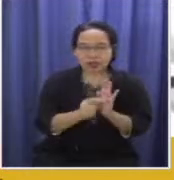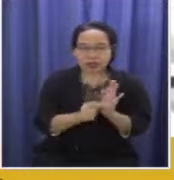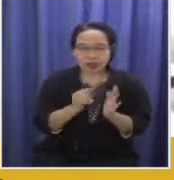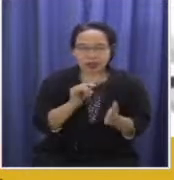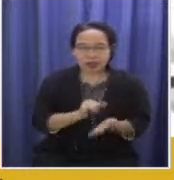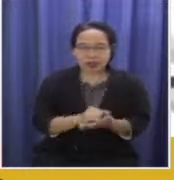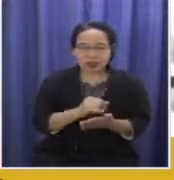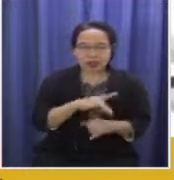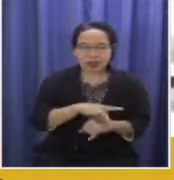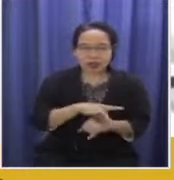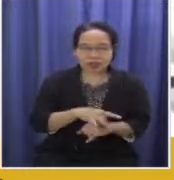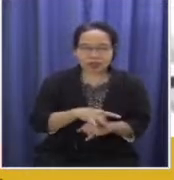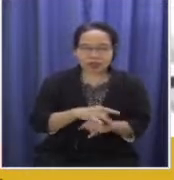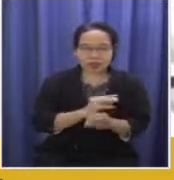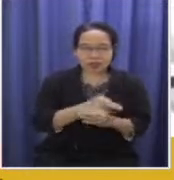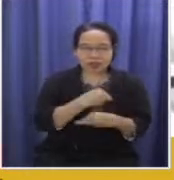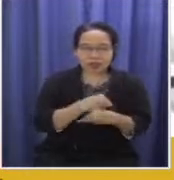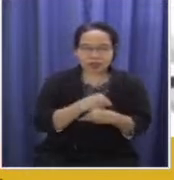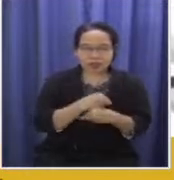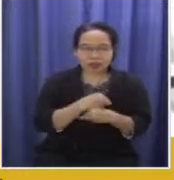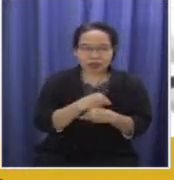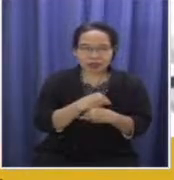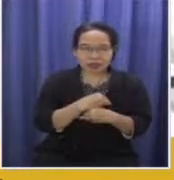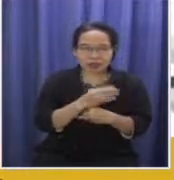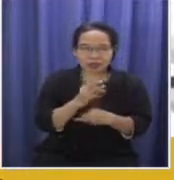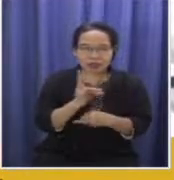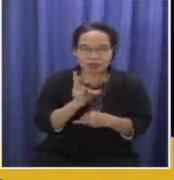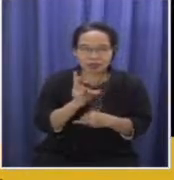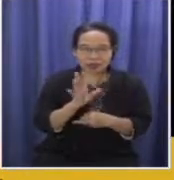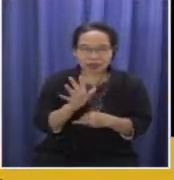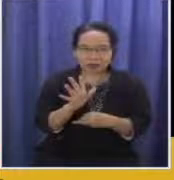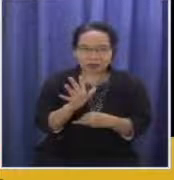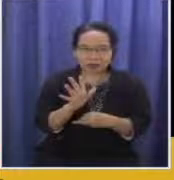that the earth is composed of 75%